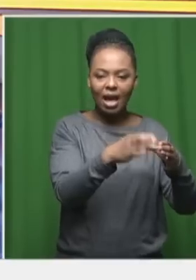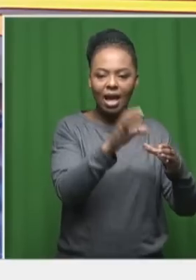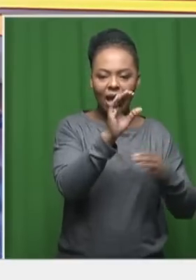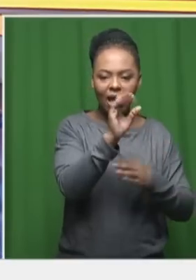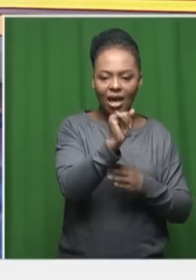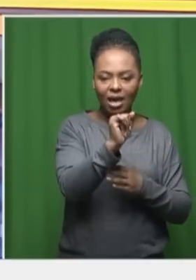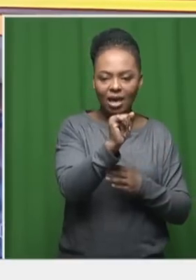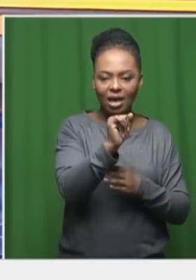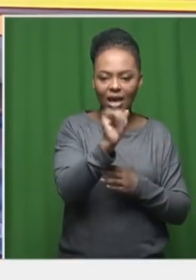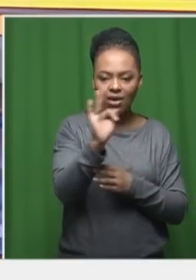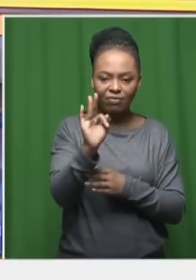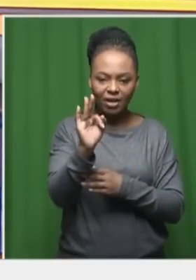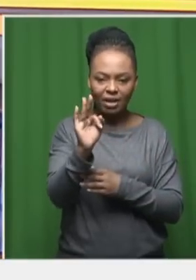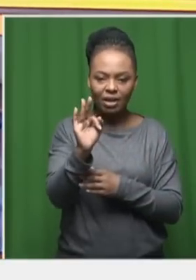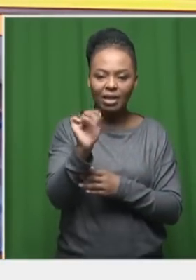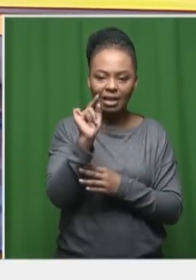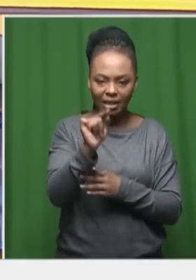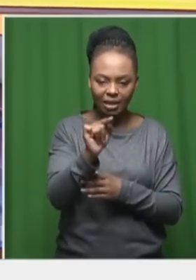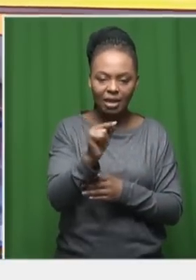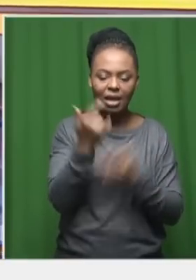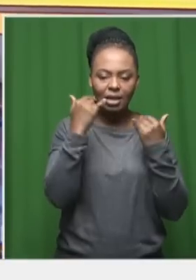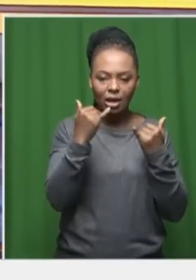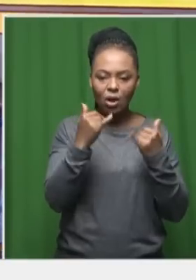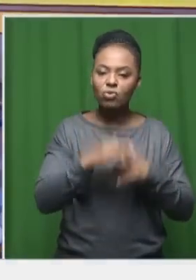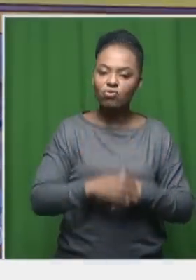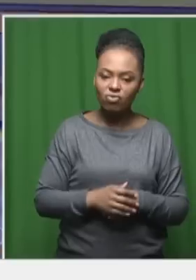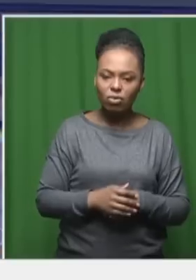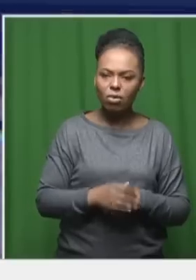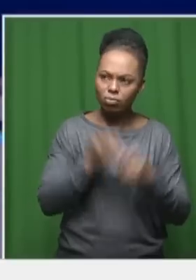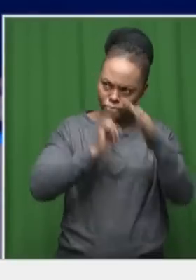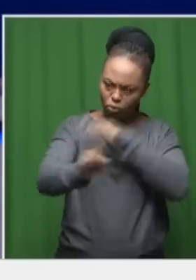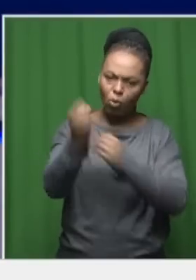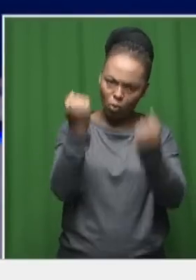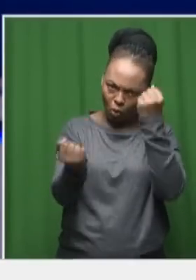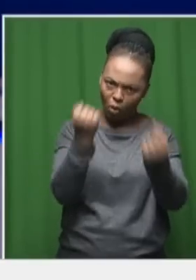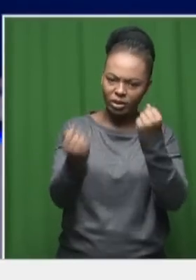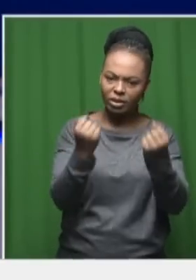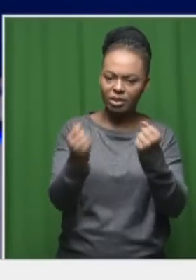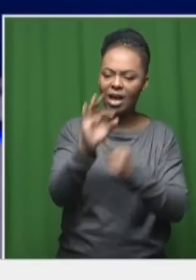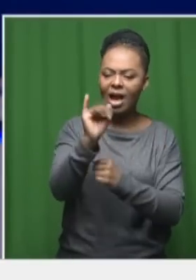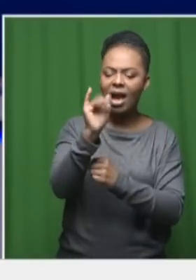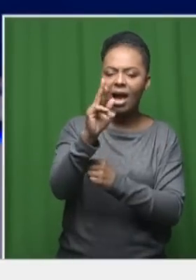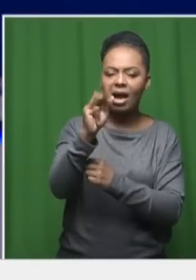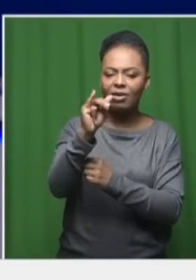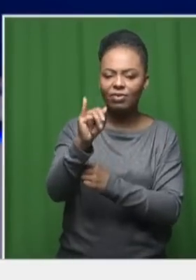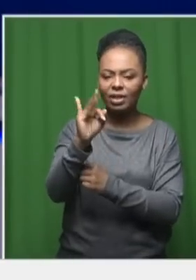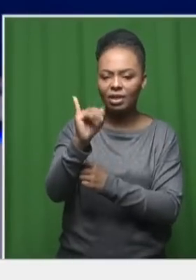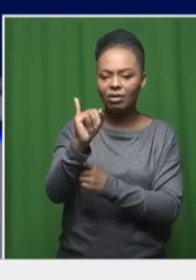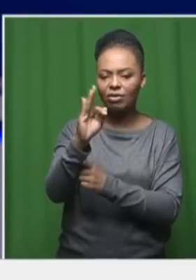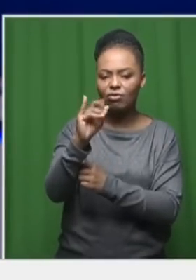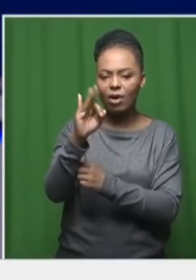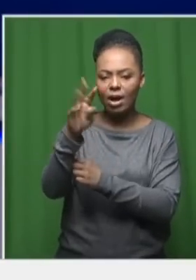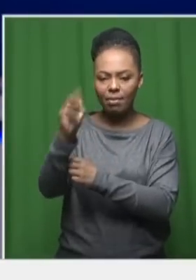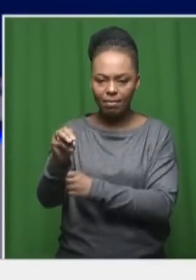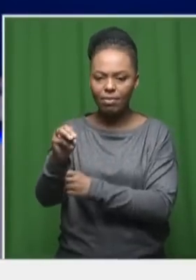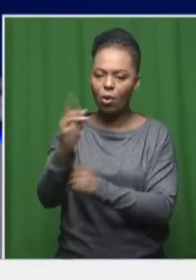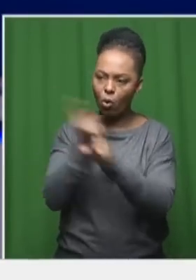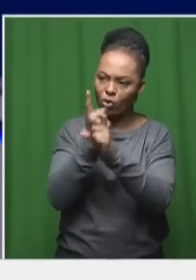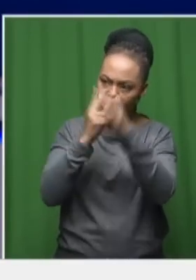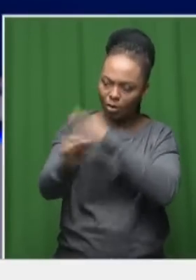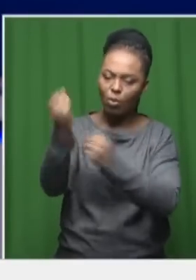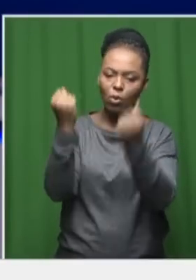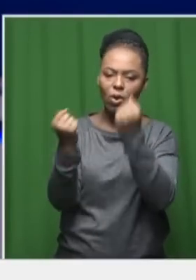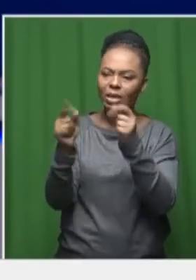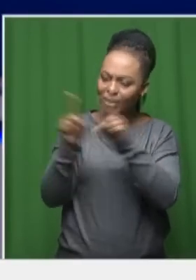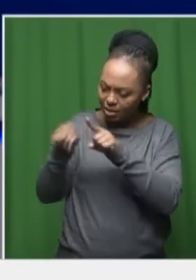AfriForum, they actually swell the ranks. They go to courts. Why don't we have the same thing for South Africa at large? A grouping says,